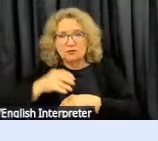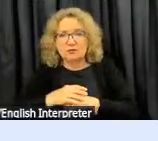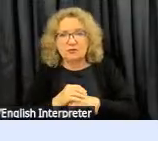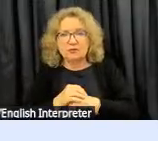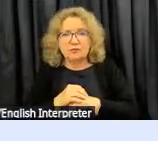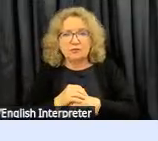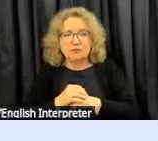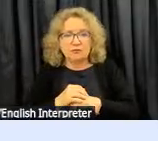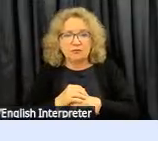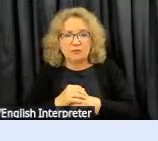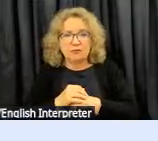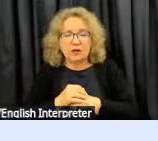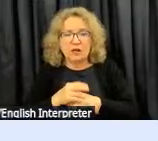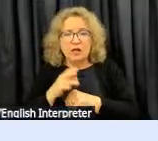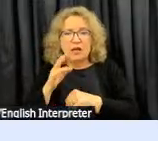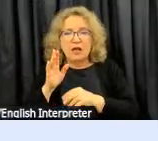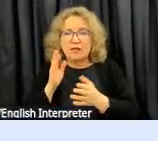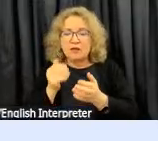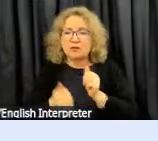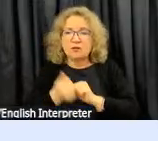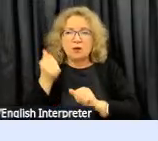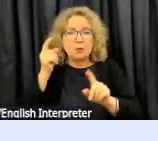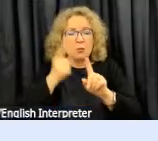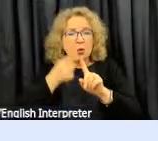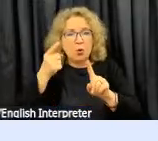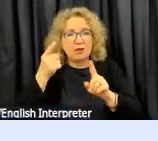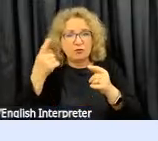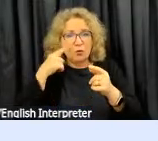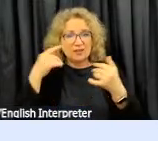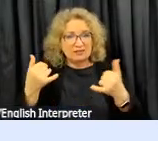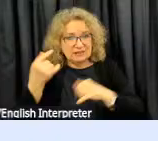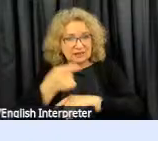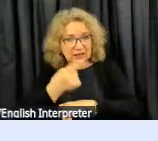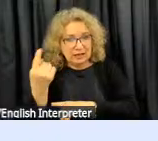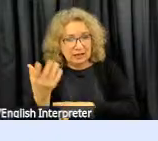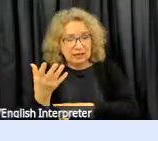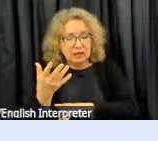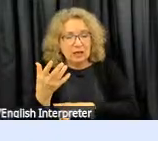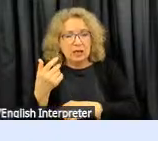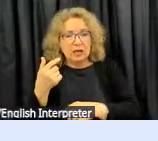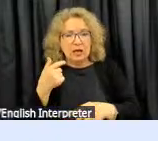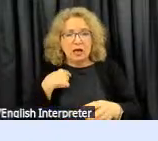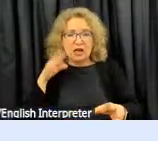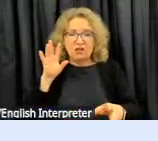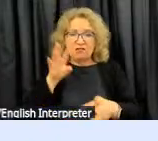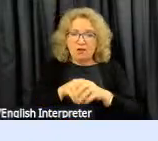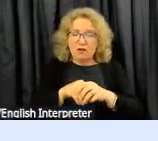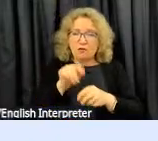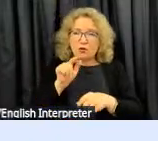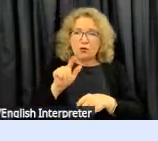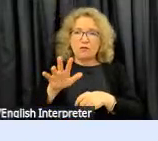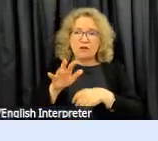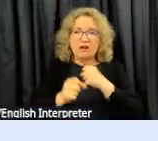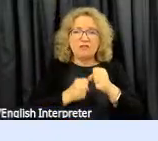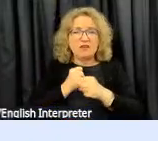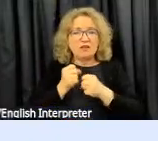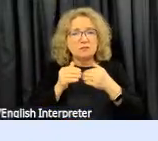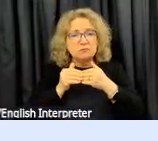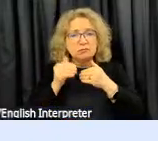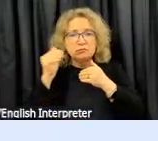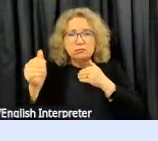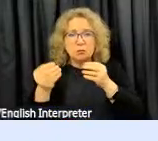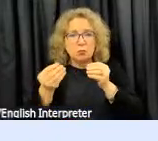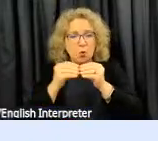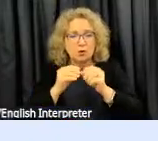The main point I would like to make today is I've been involved in this in over 25 years. Been on several committees.